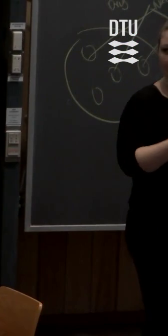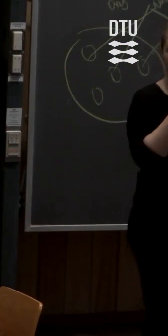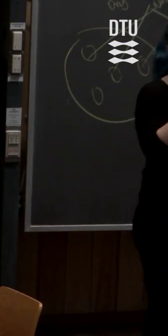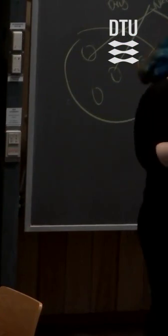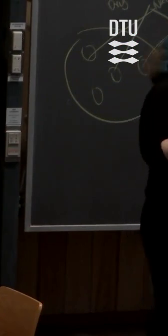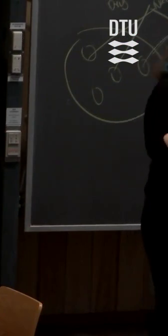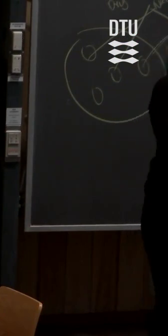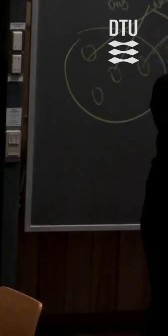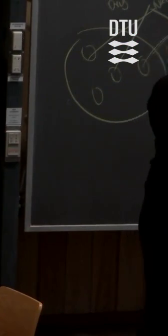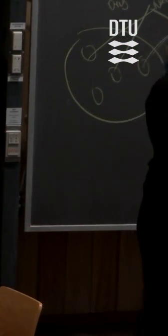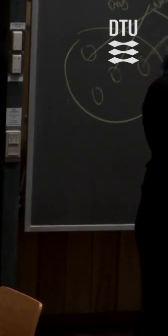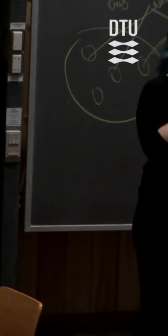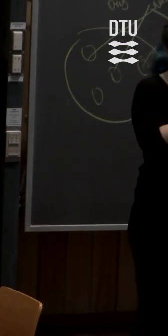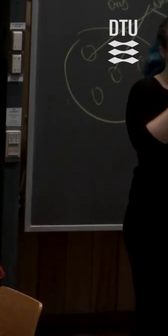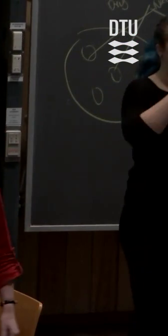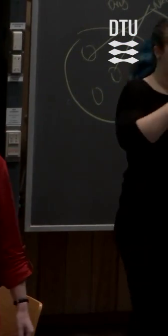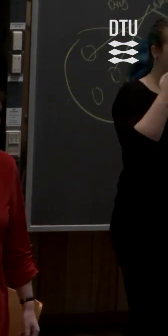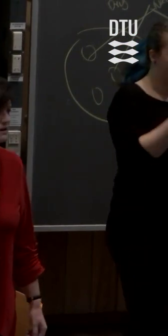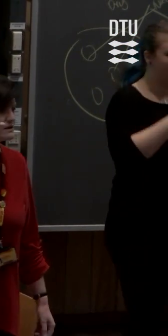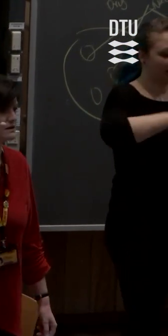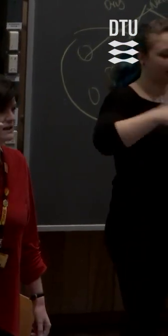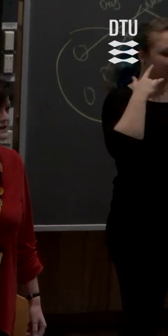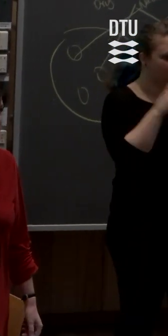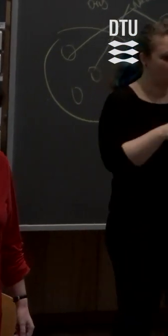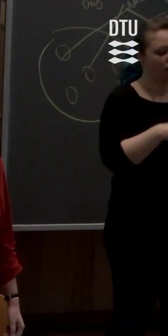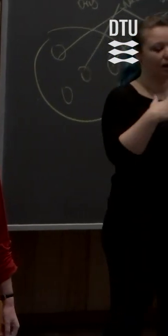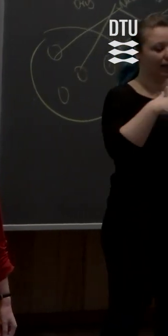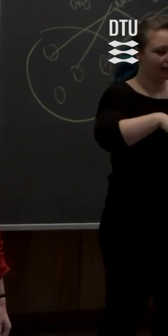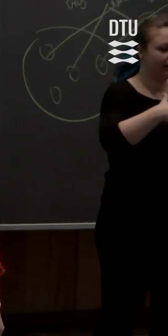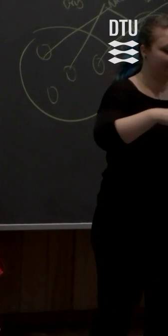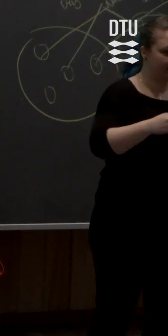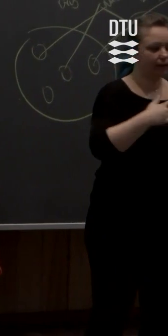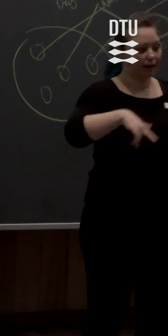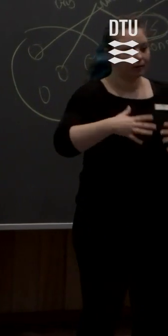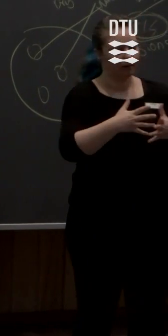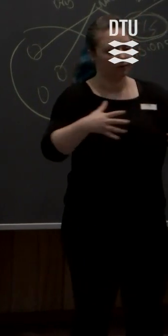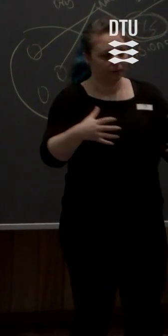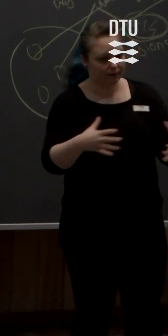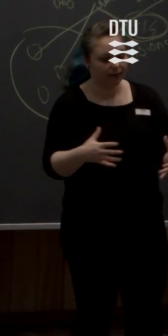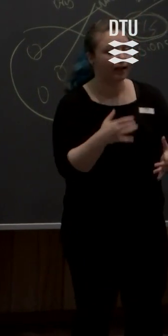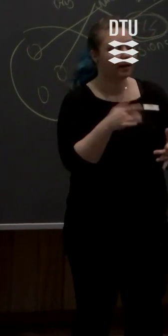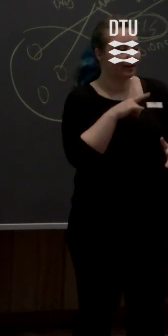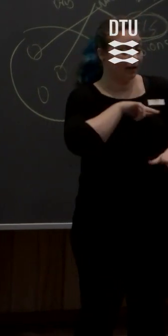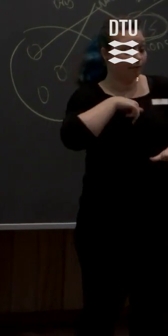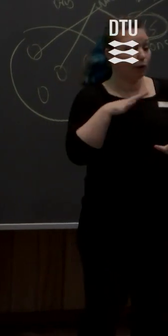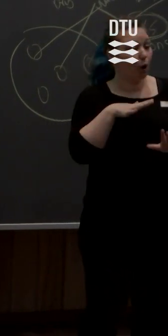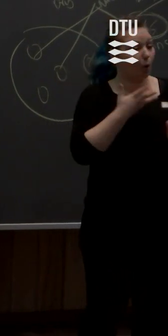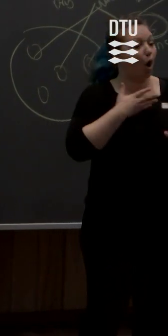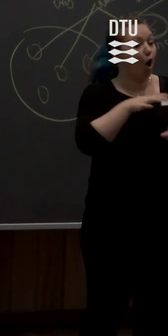can see that right thing, time, quantity, and quality is exactly what we're trying to achieve with the lean